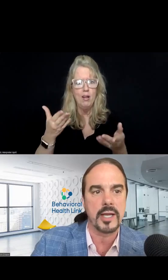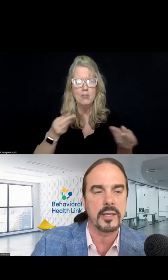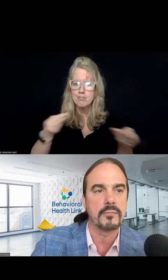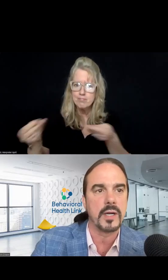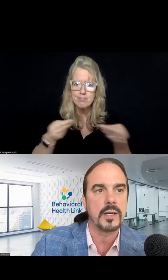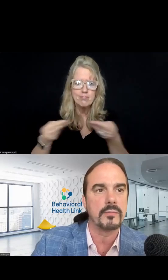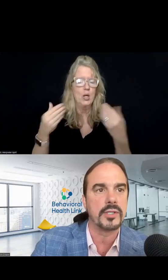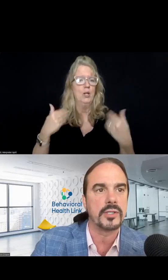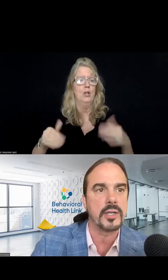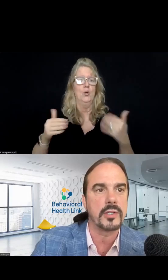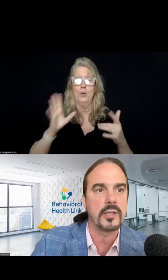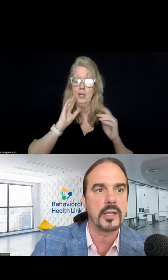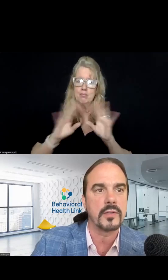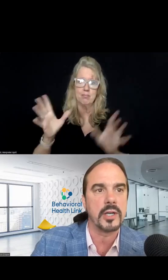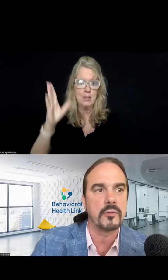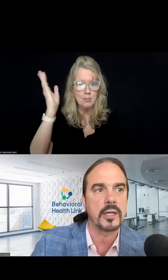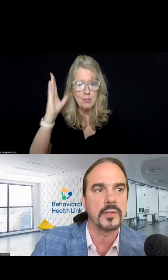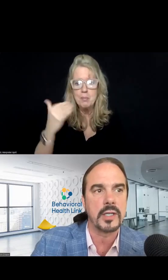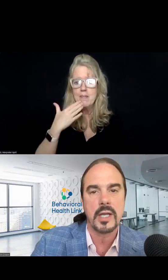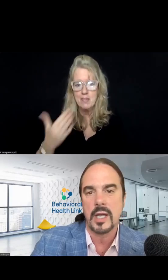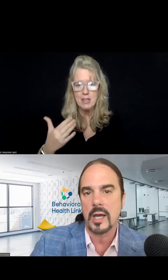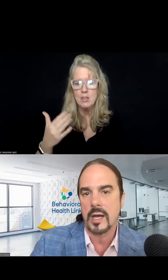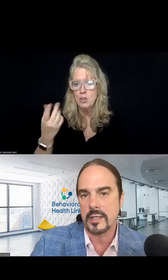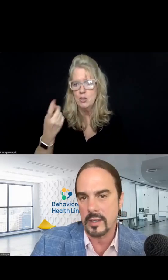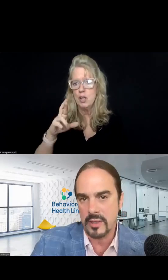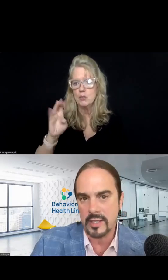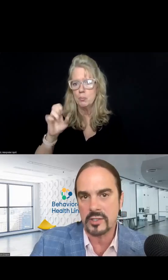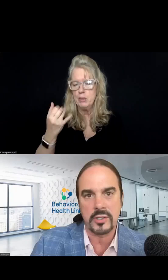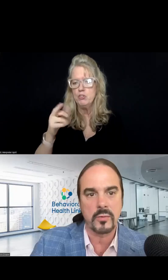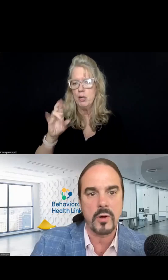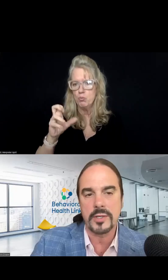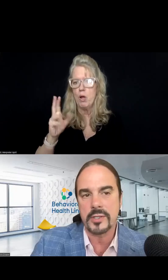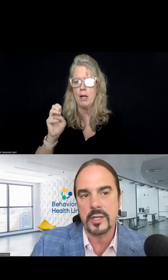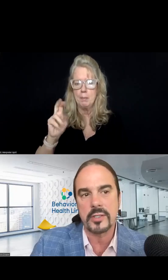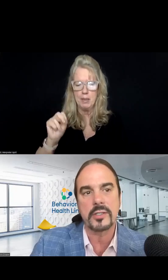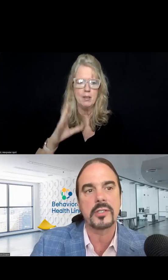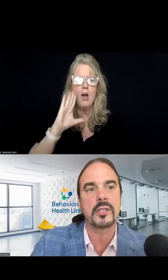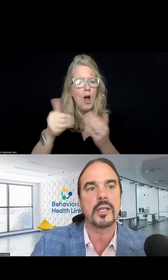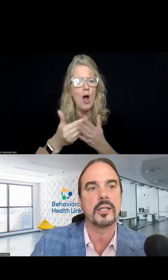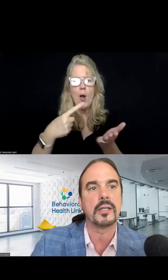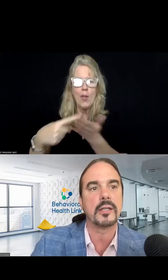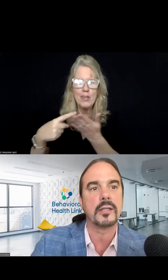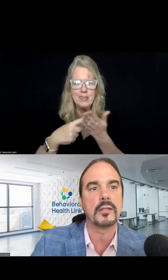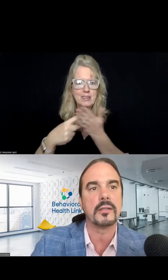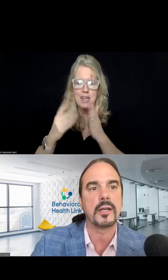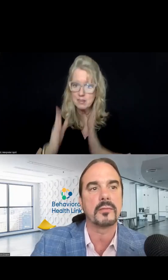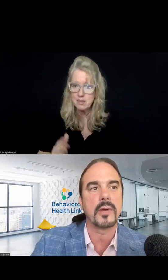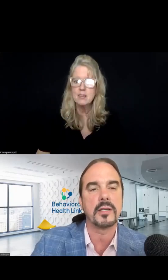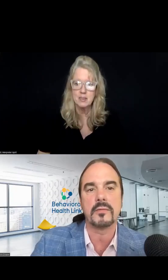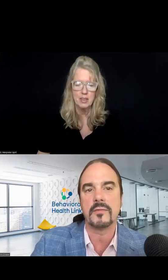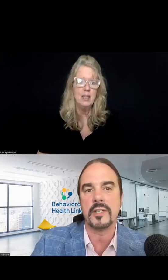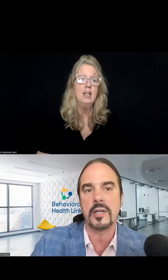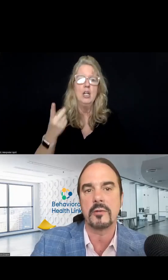really enlightening presentation, Dr. Vijayaraghavan. Again, thanks to all the discussants and